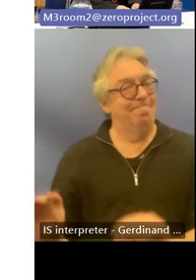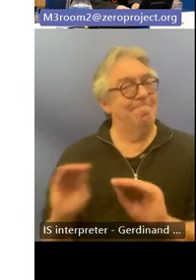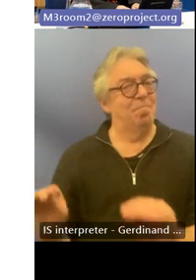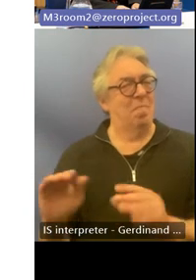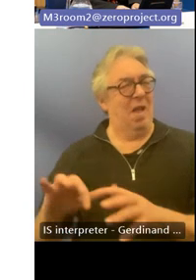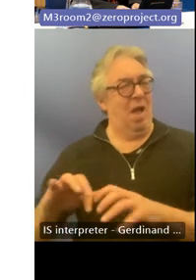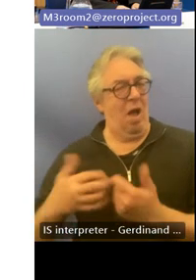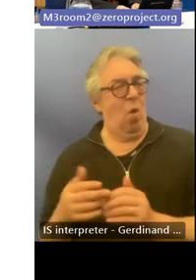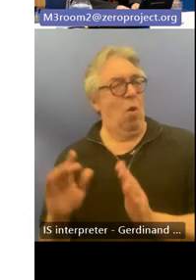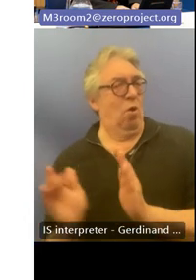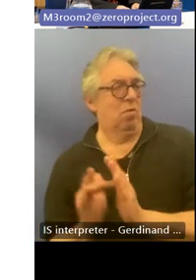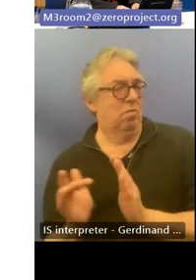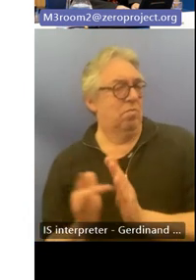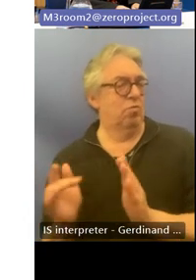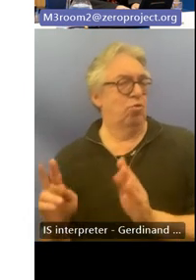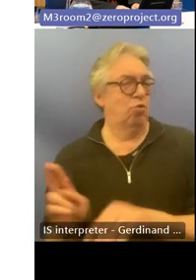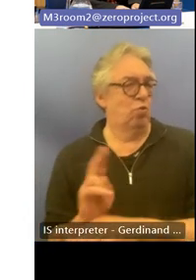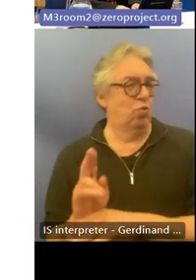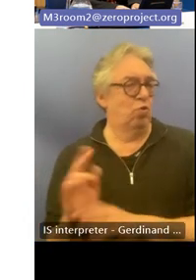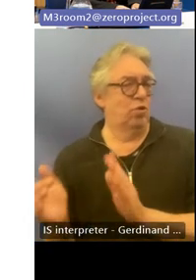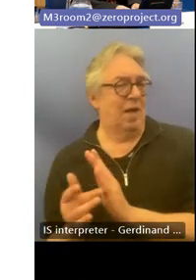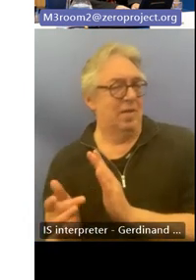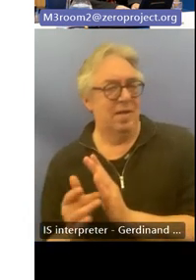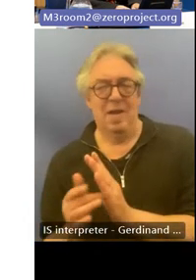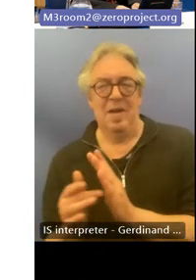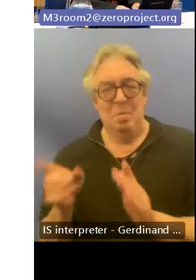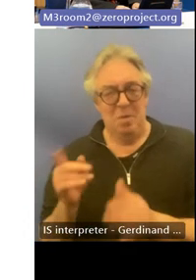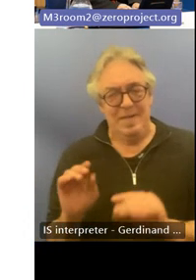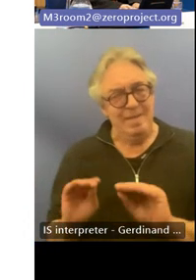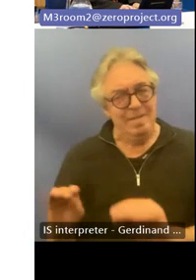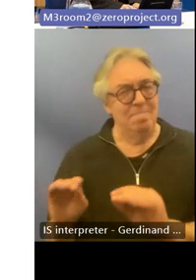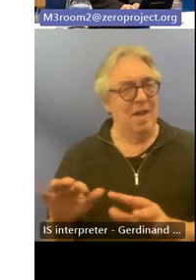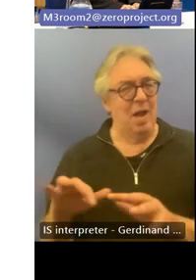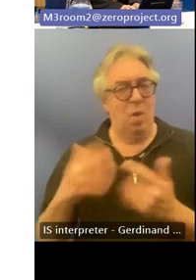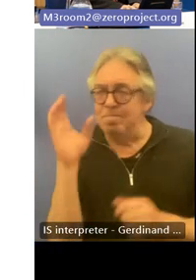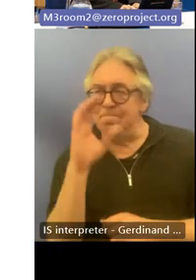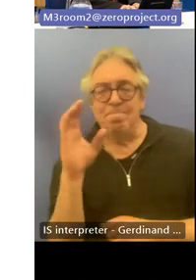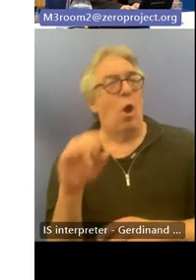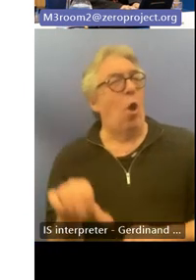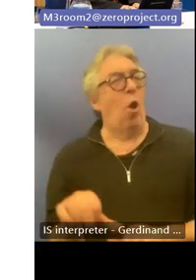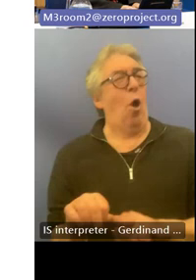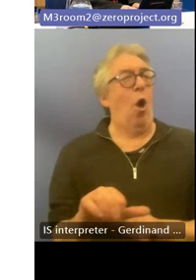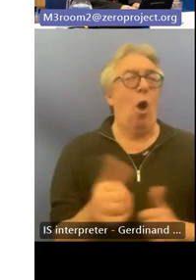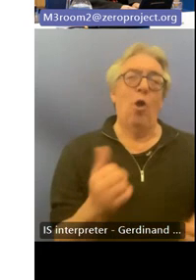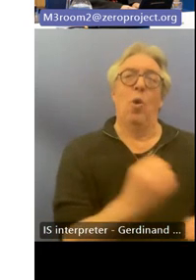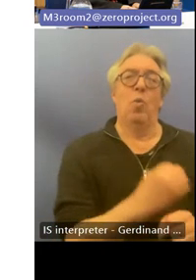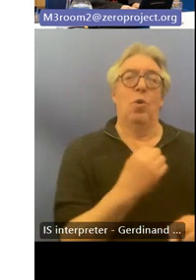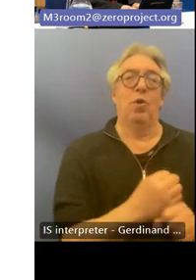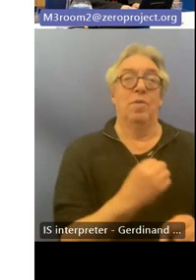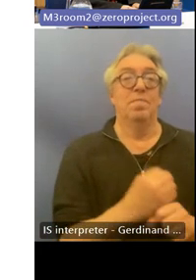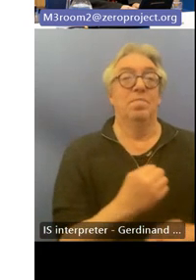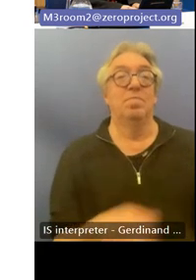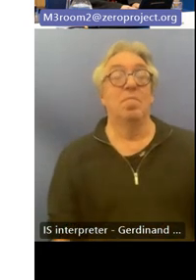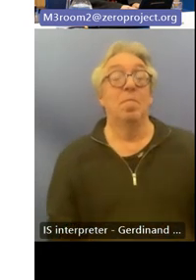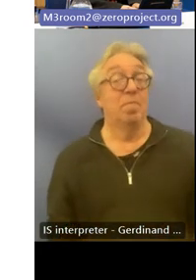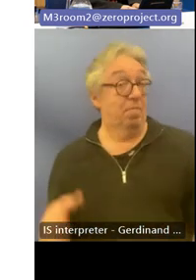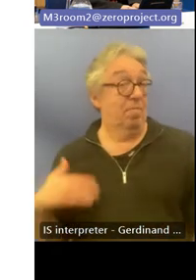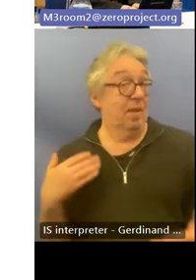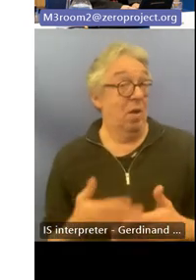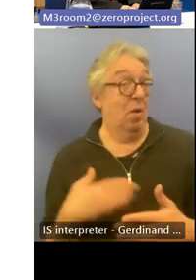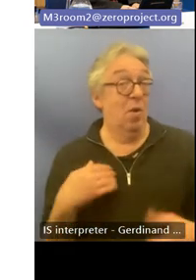to explore job in alternative. So far, we have taken the following steps or